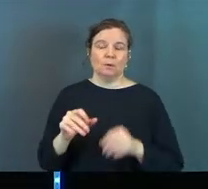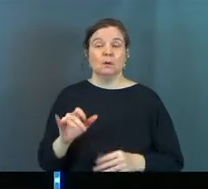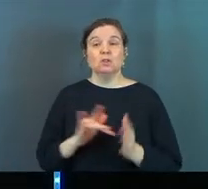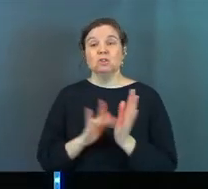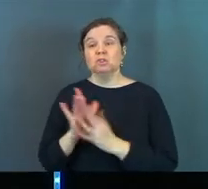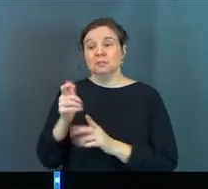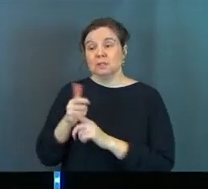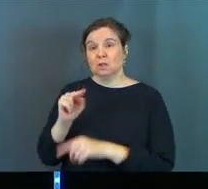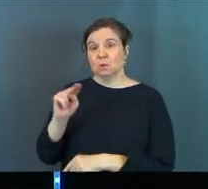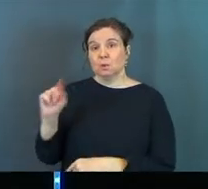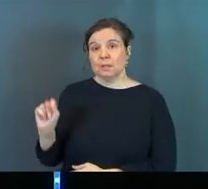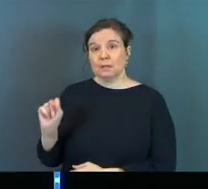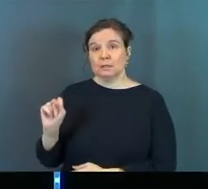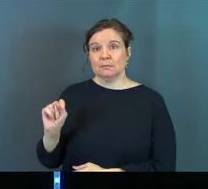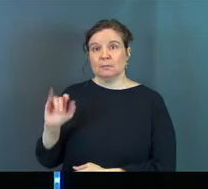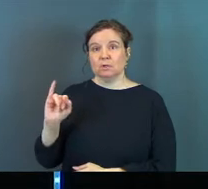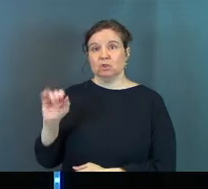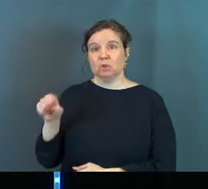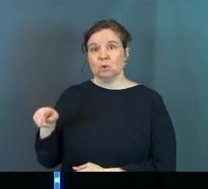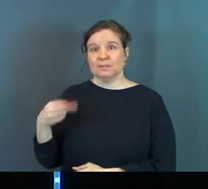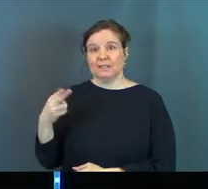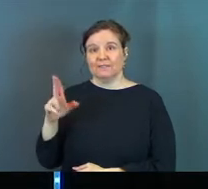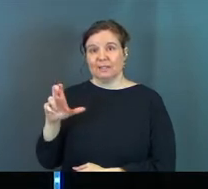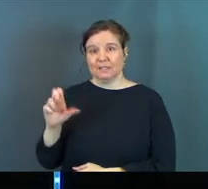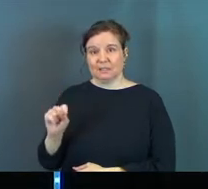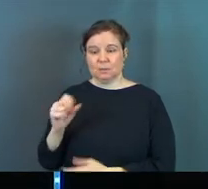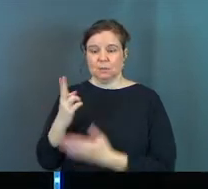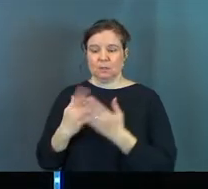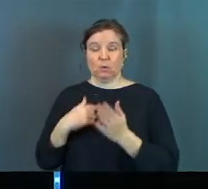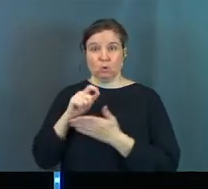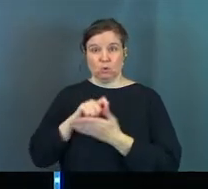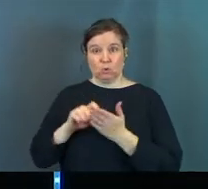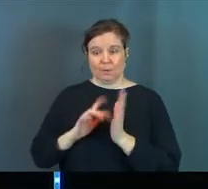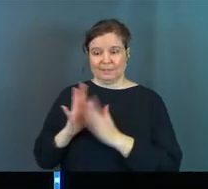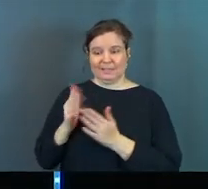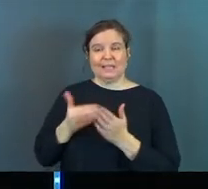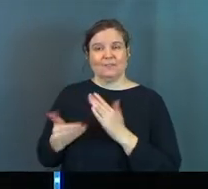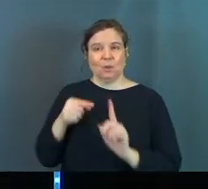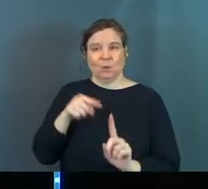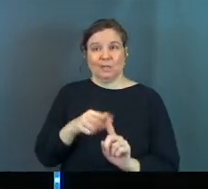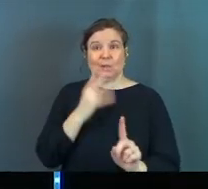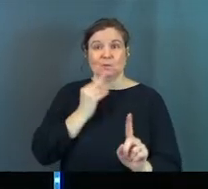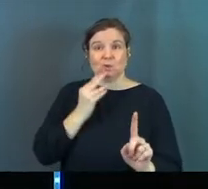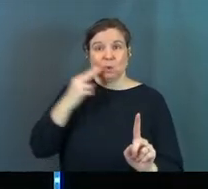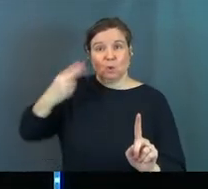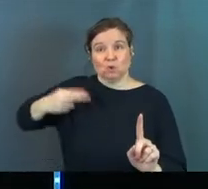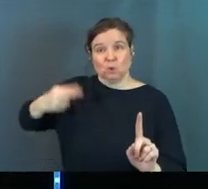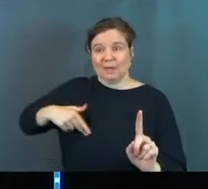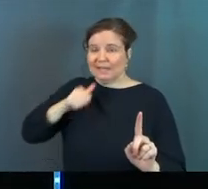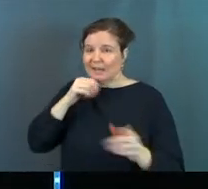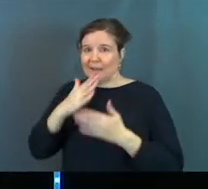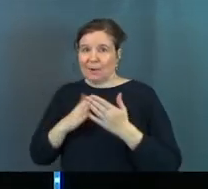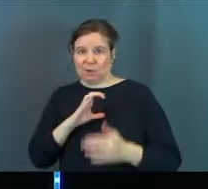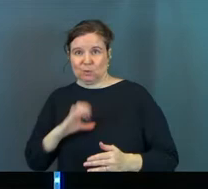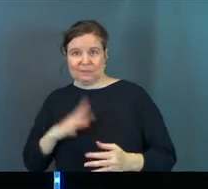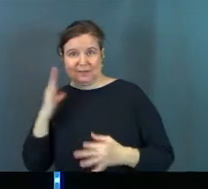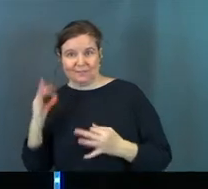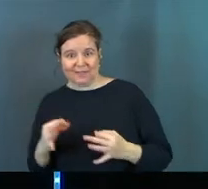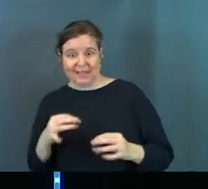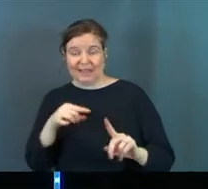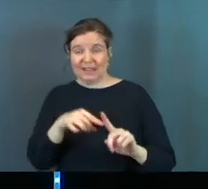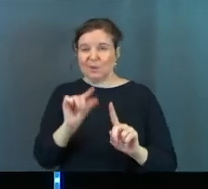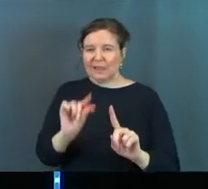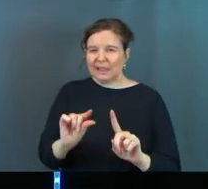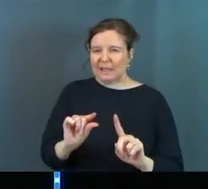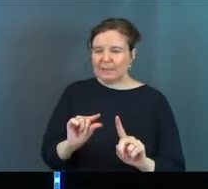Even Jesus in the New Testament, Josephus was somebody who wrote about Jesus, even though he was a Jewish historian and not part of the Christian faith,